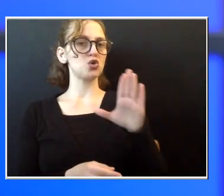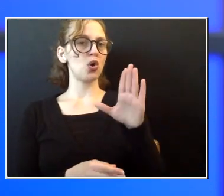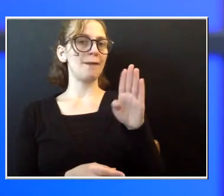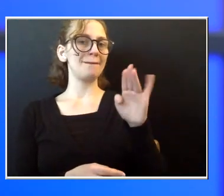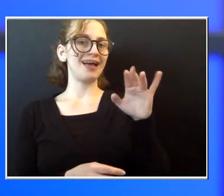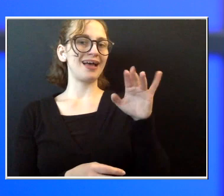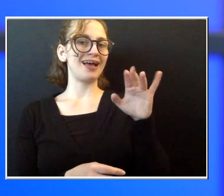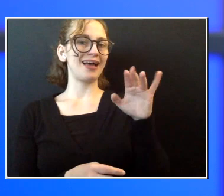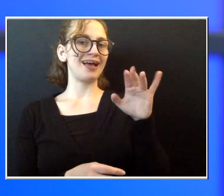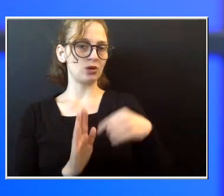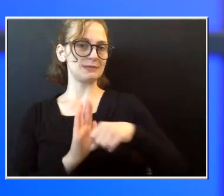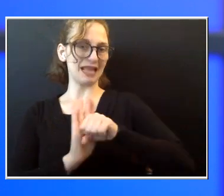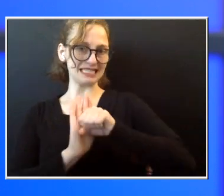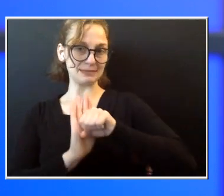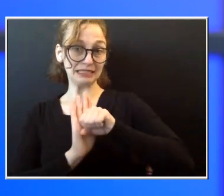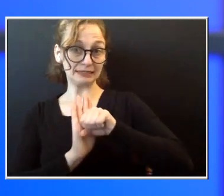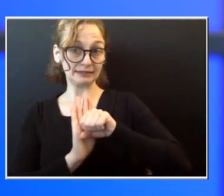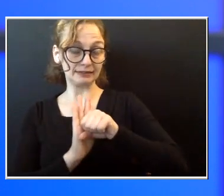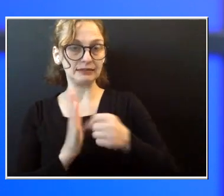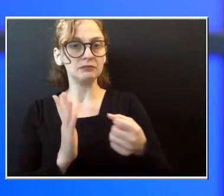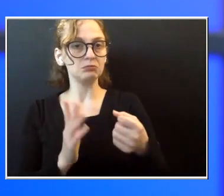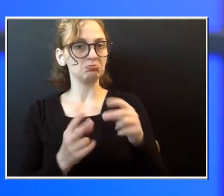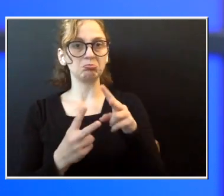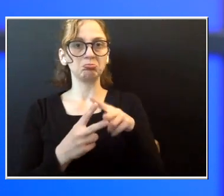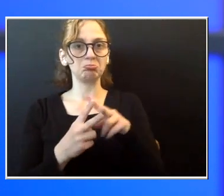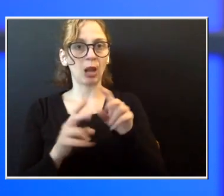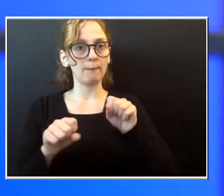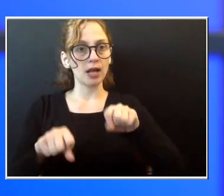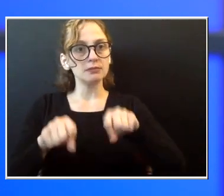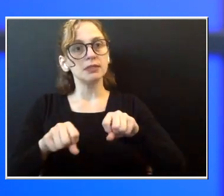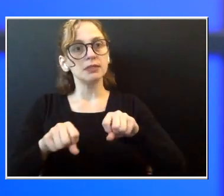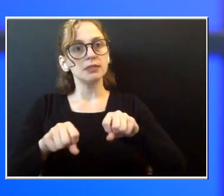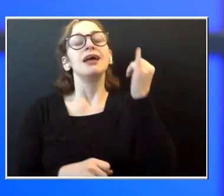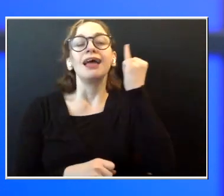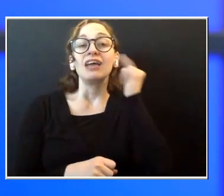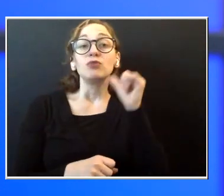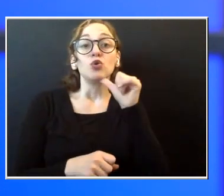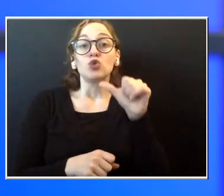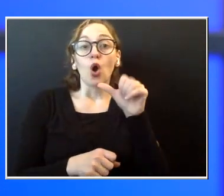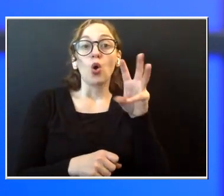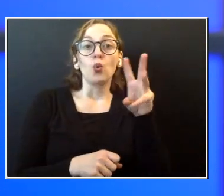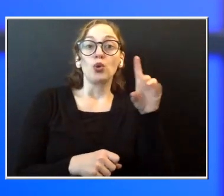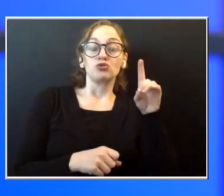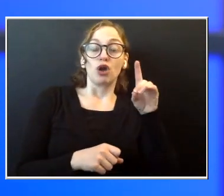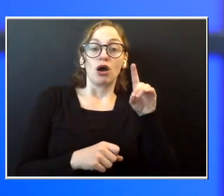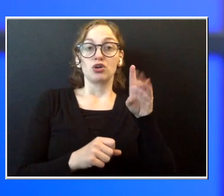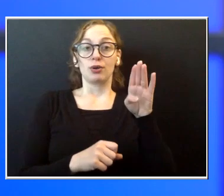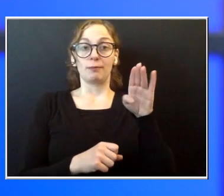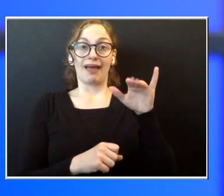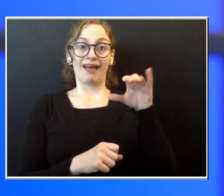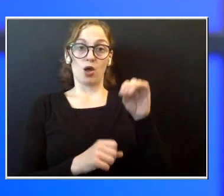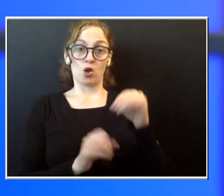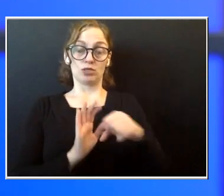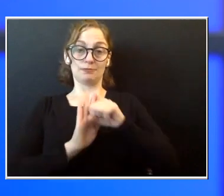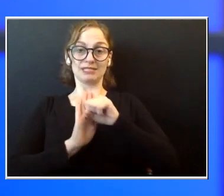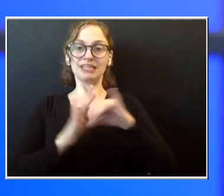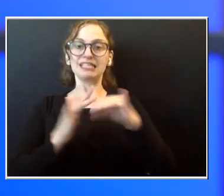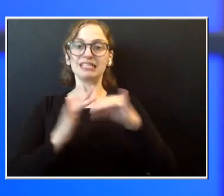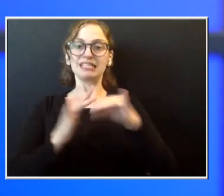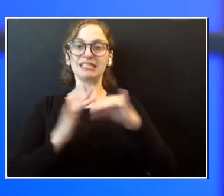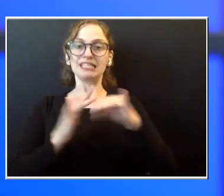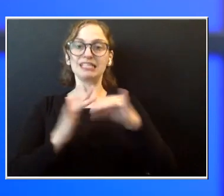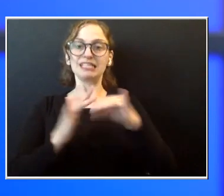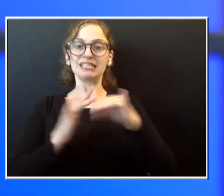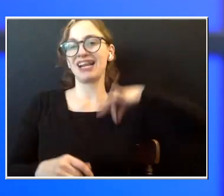are possible. If you don't withdraw your biospecimens, then you still will benefit from the information coming later. If you do that,